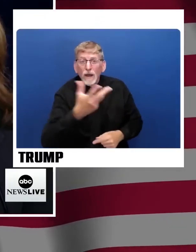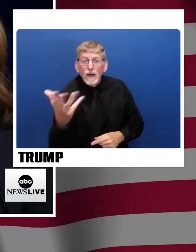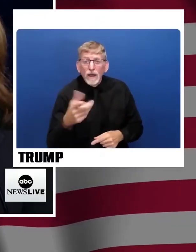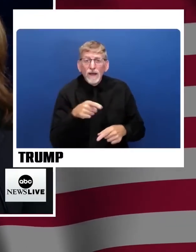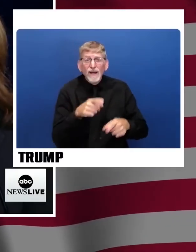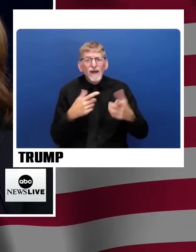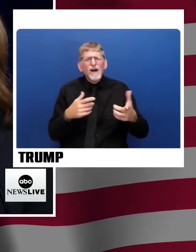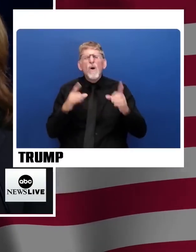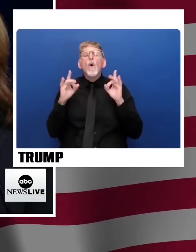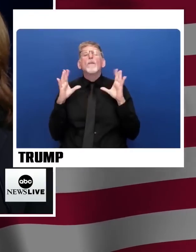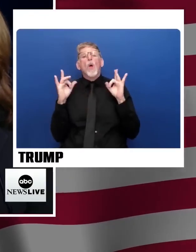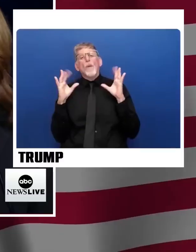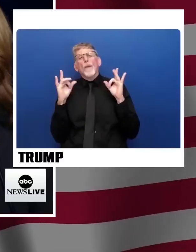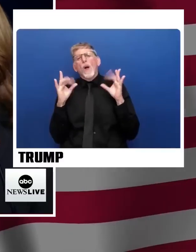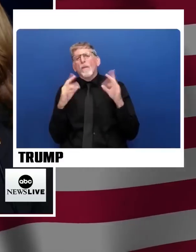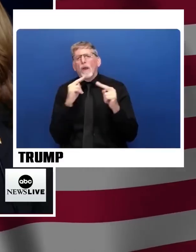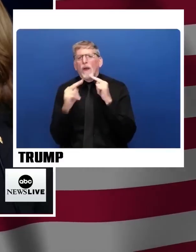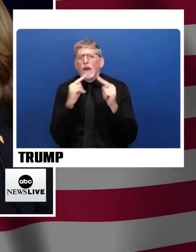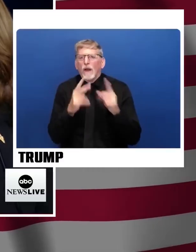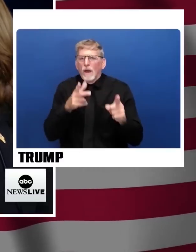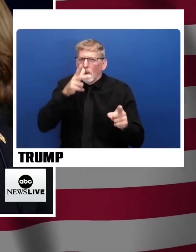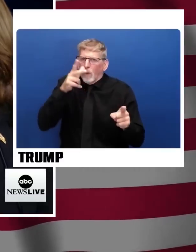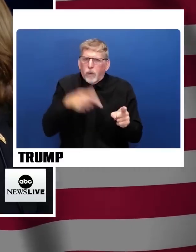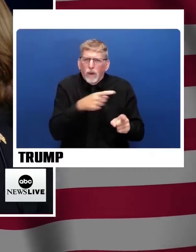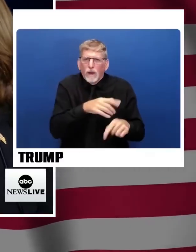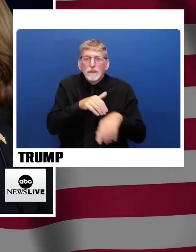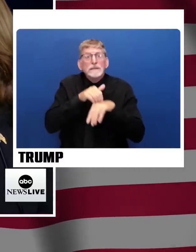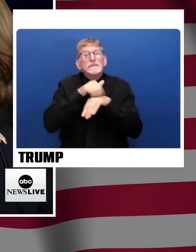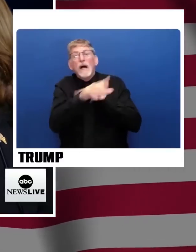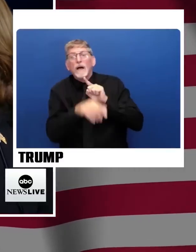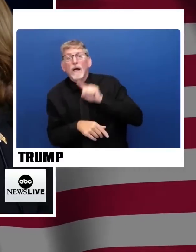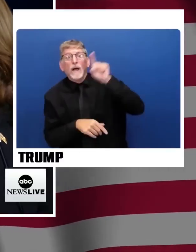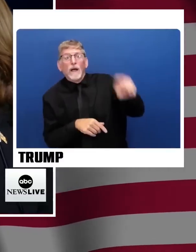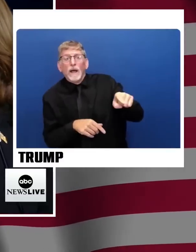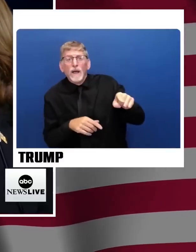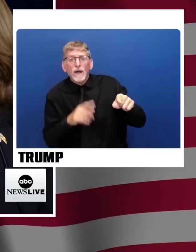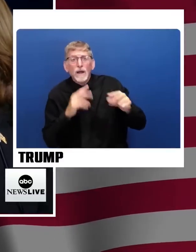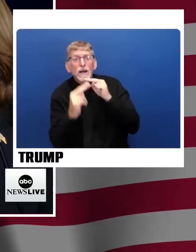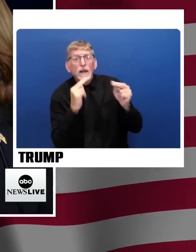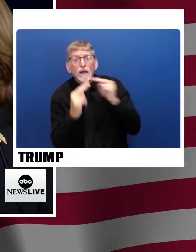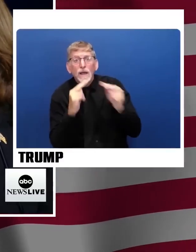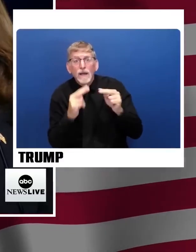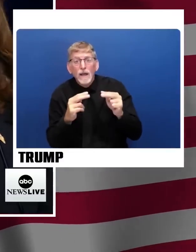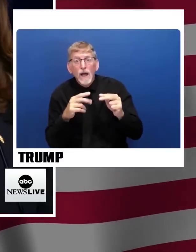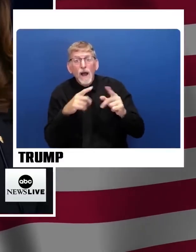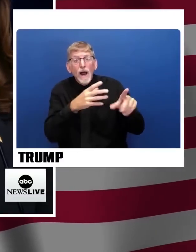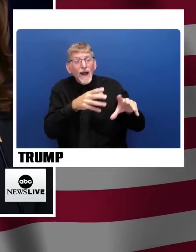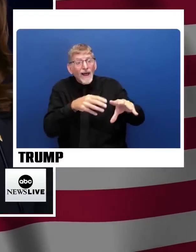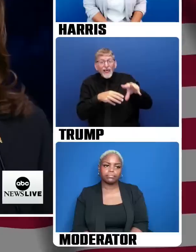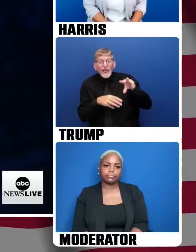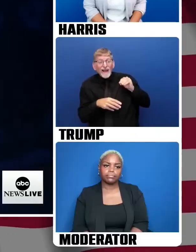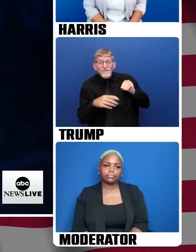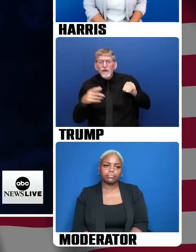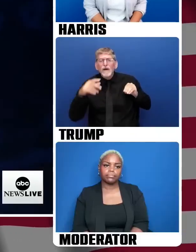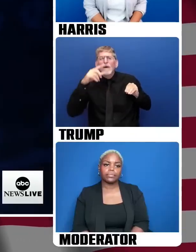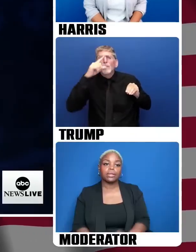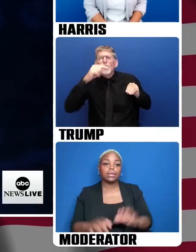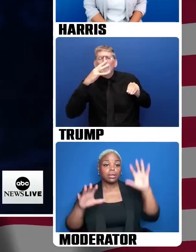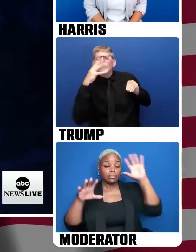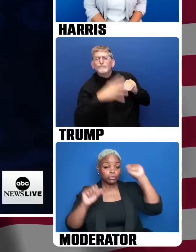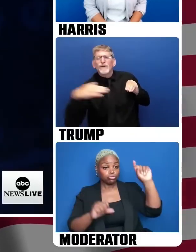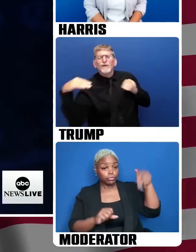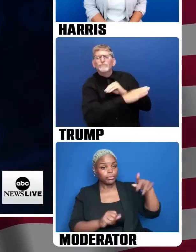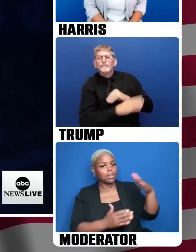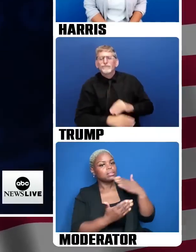negotiator. They sent her in to negotiate. As soon as they left, Putin did the invasion. President Trump, thank you. You did bring up something. You said she went